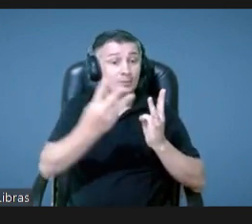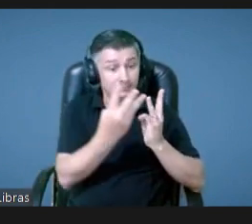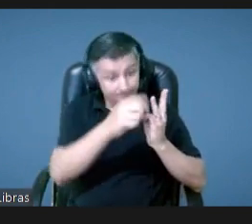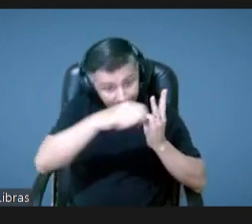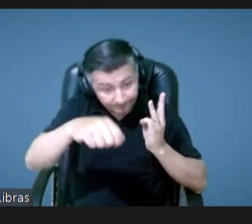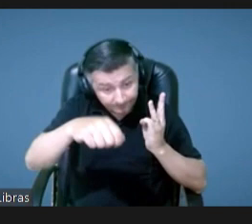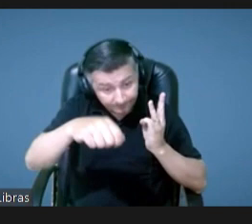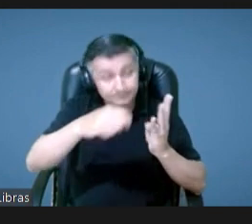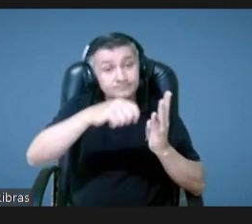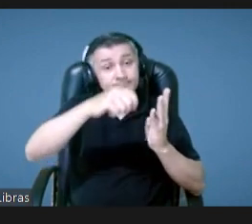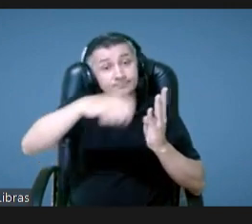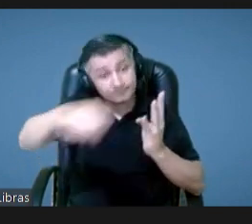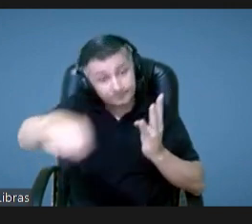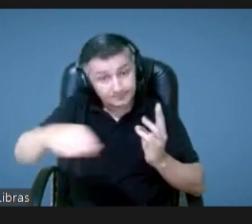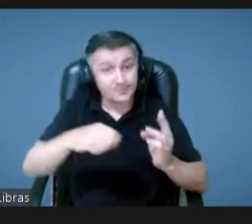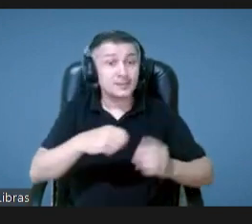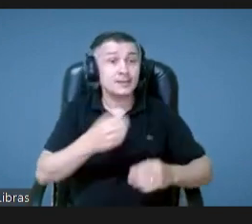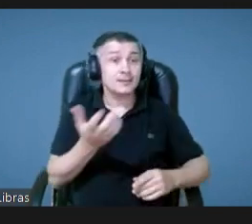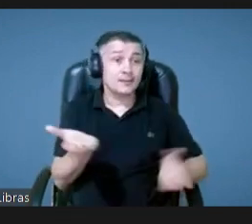Q3 was